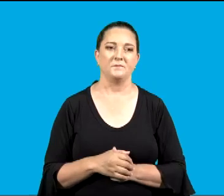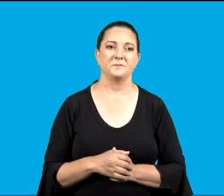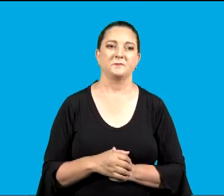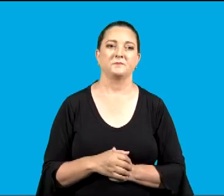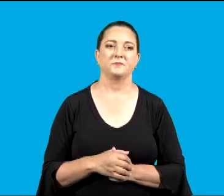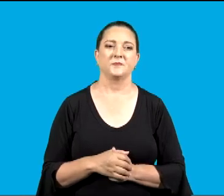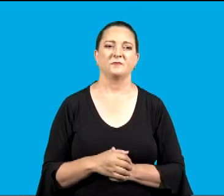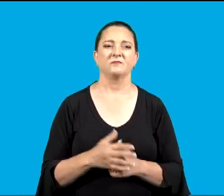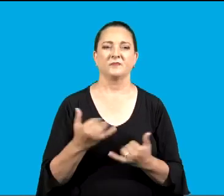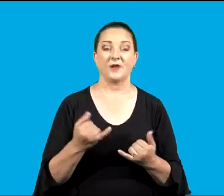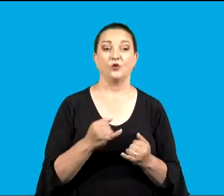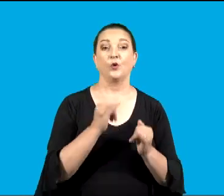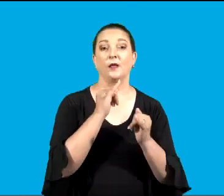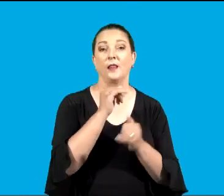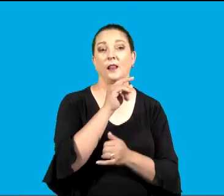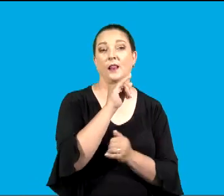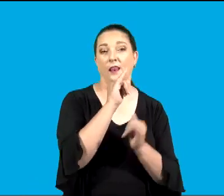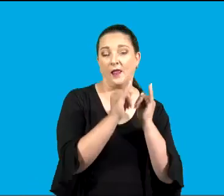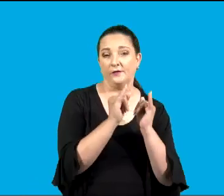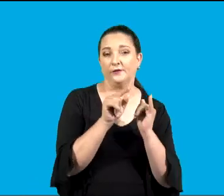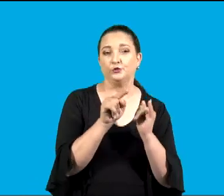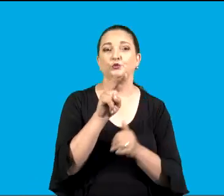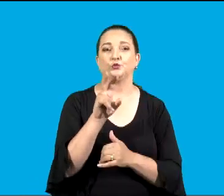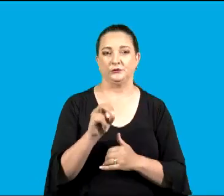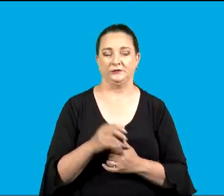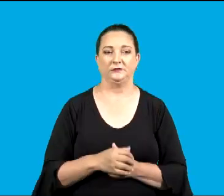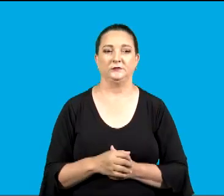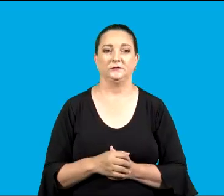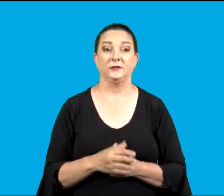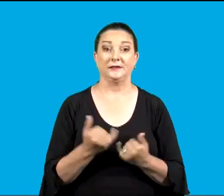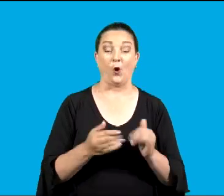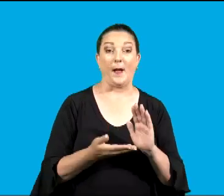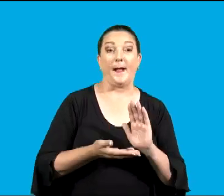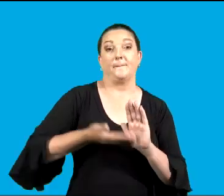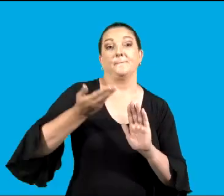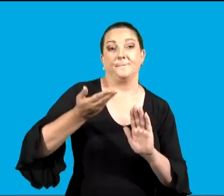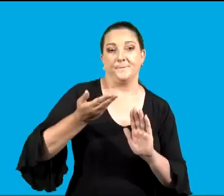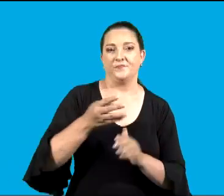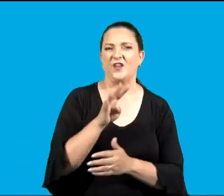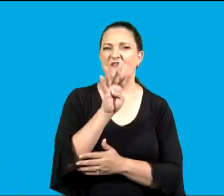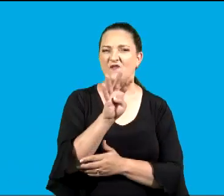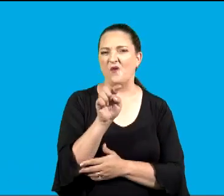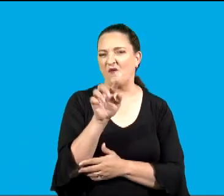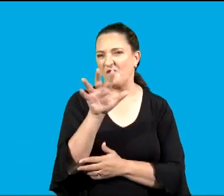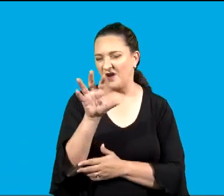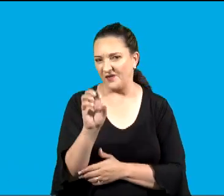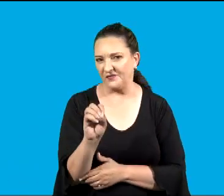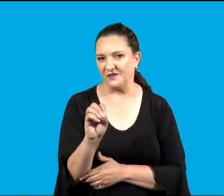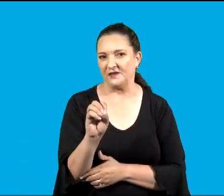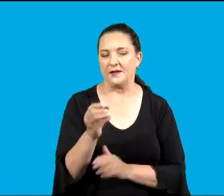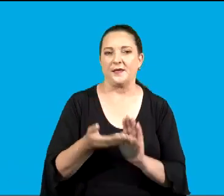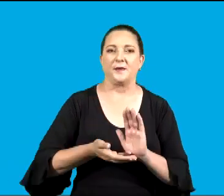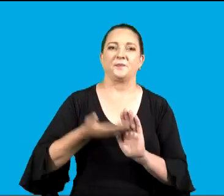increased from 6 Rand 70 to 11 Rand 20 there. it has increased by